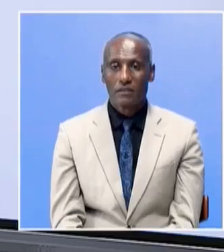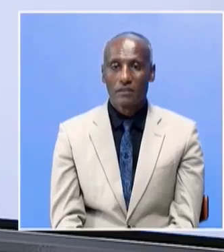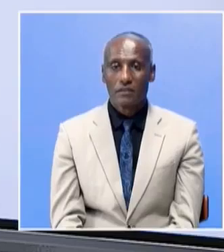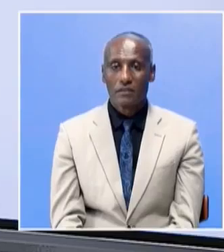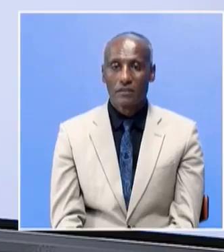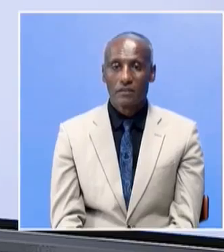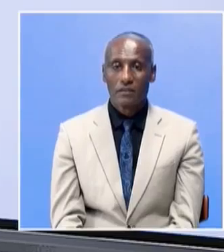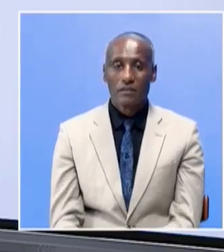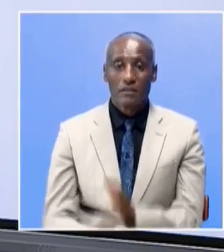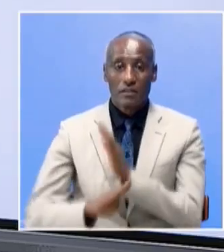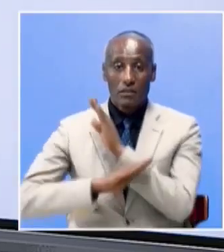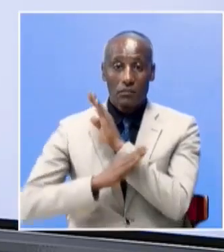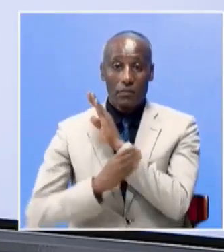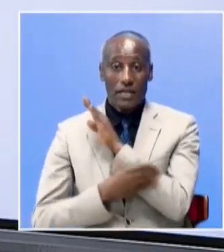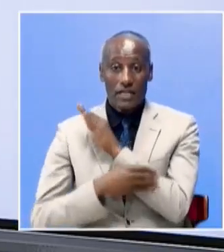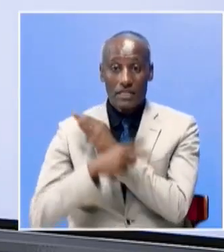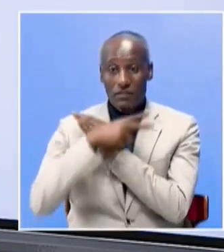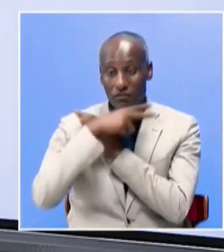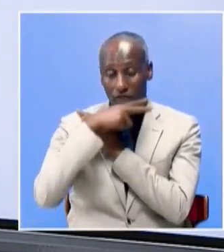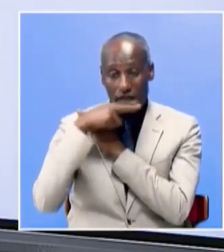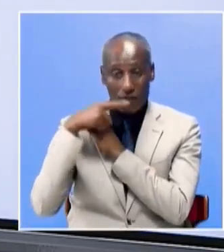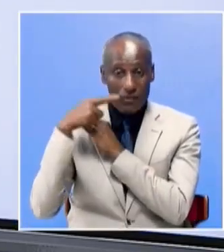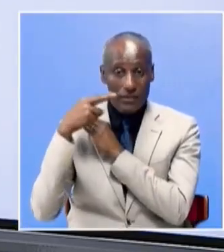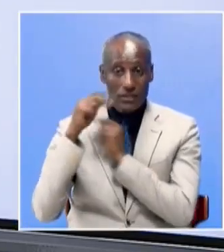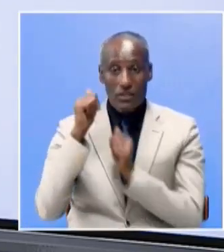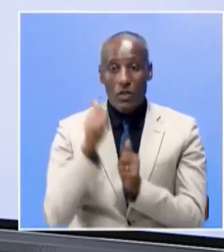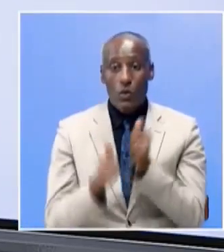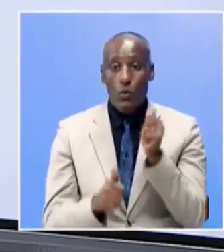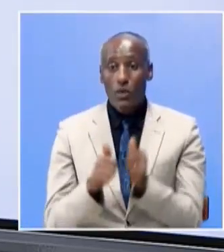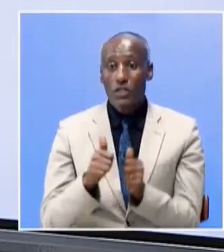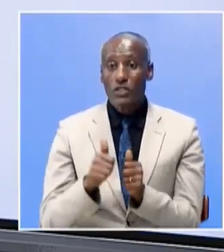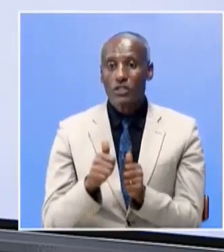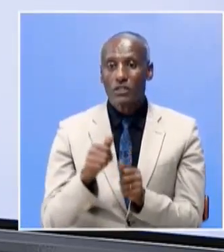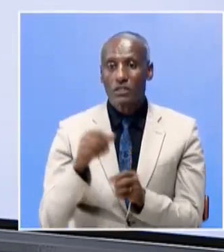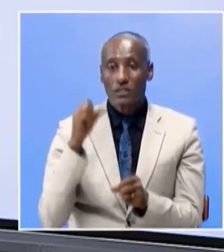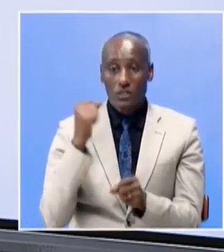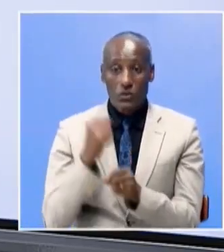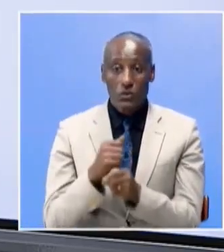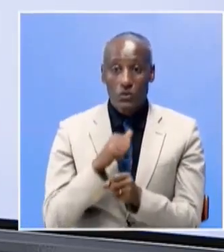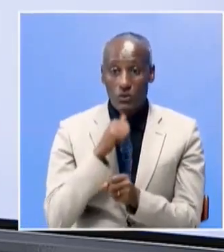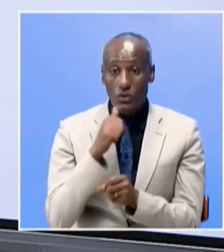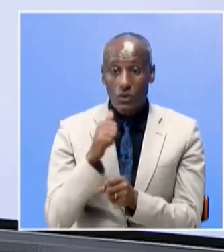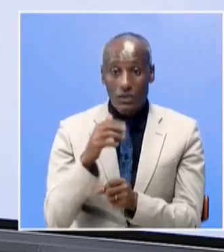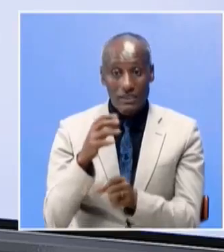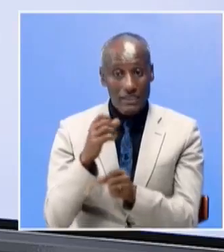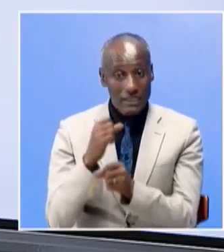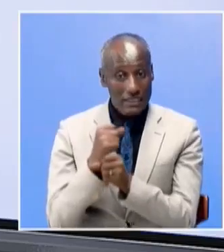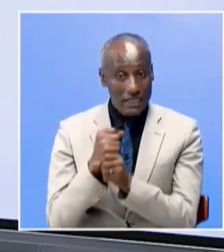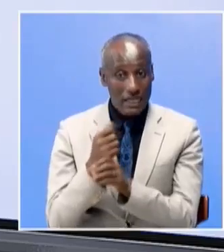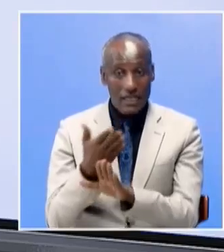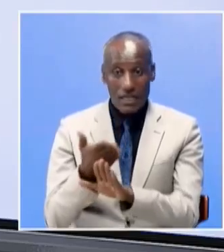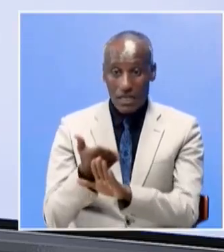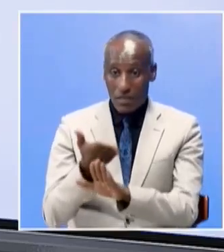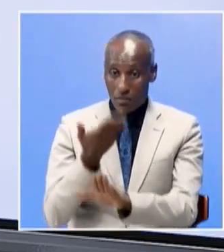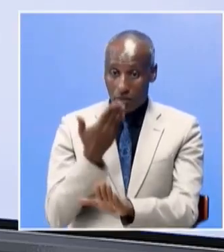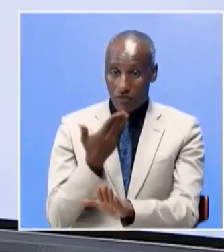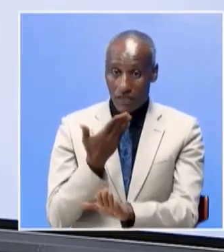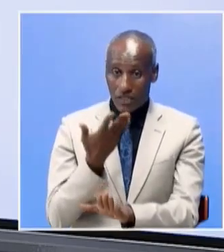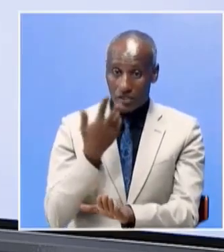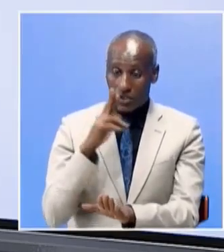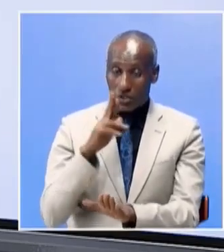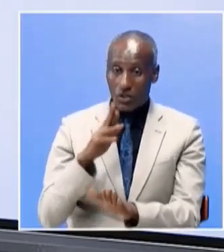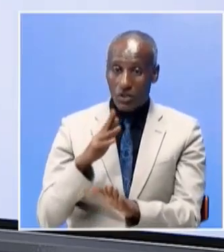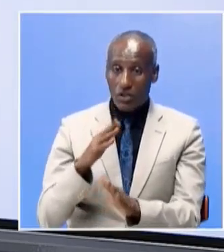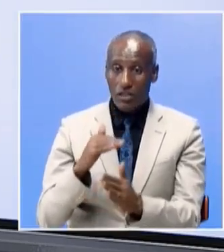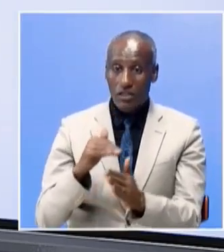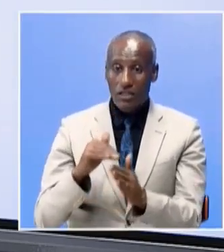Base verb means the verb which do not take any prefix and suffixes. Is that clear? Nice to